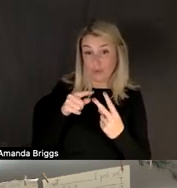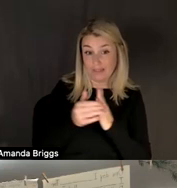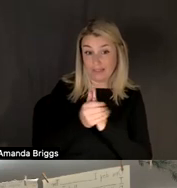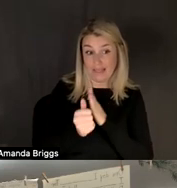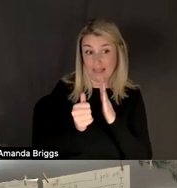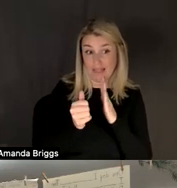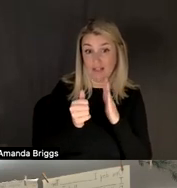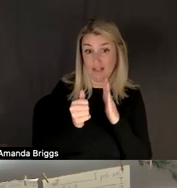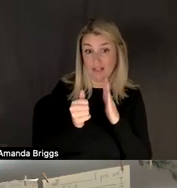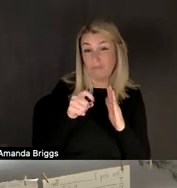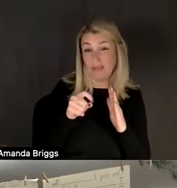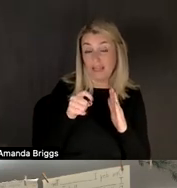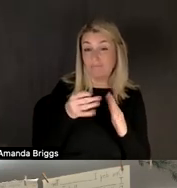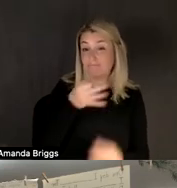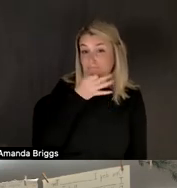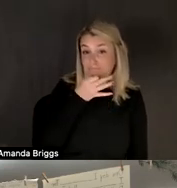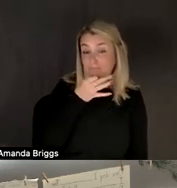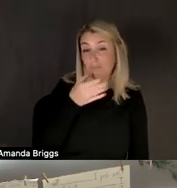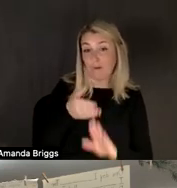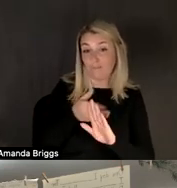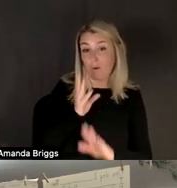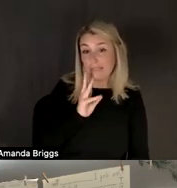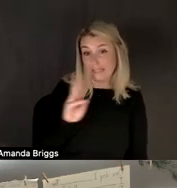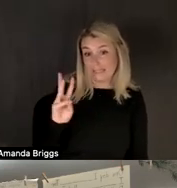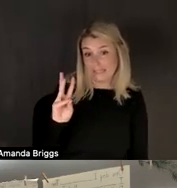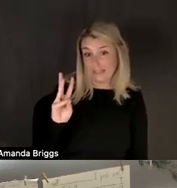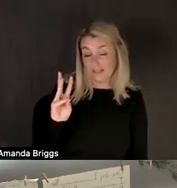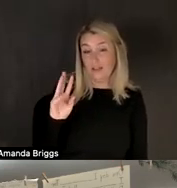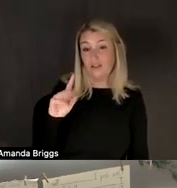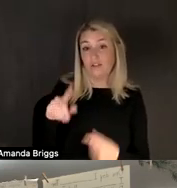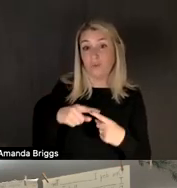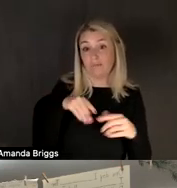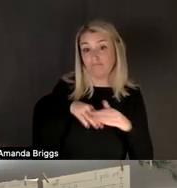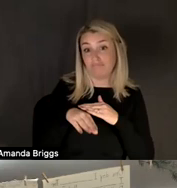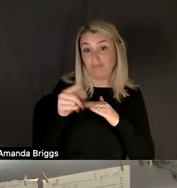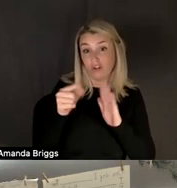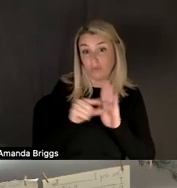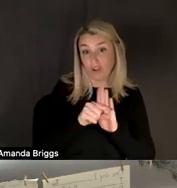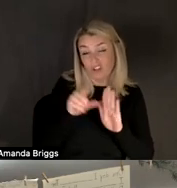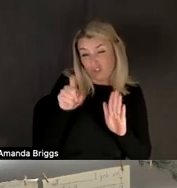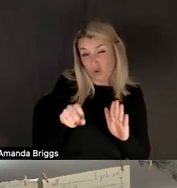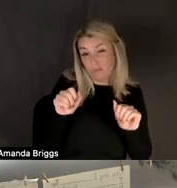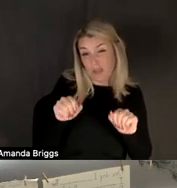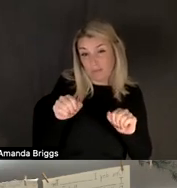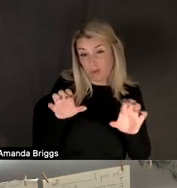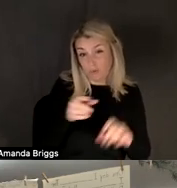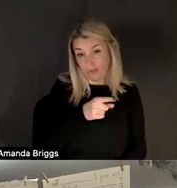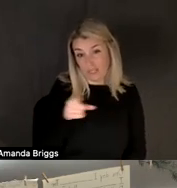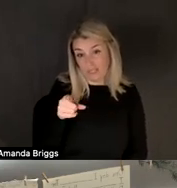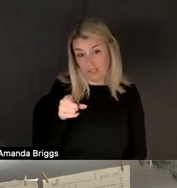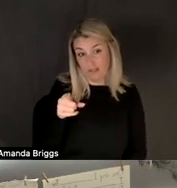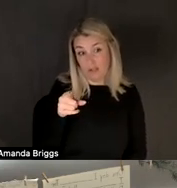by the time kids are 6. So by the time they're coming into first grade, they should be able to do this. So this was kind